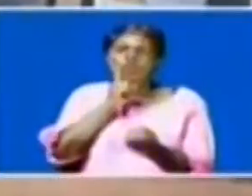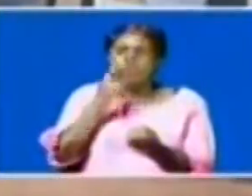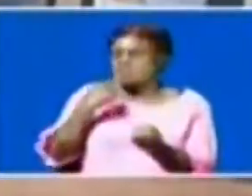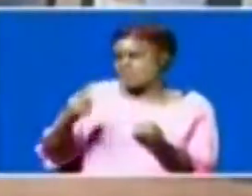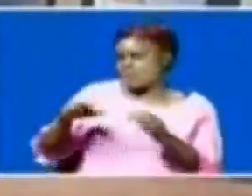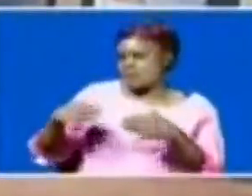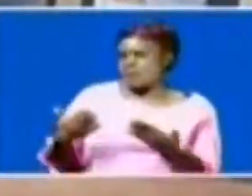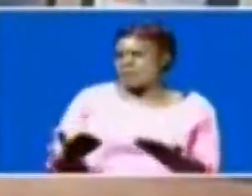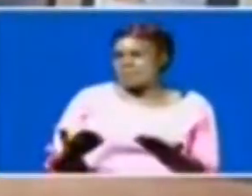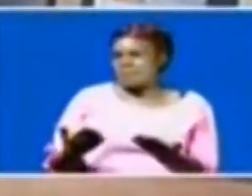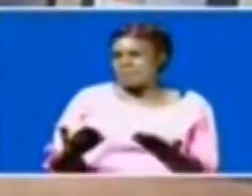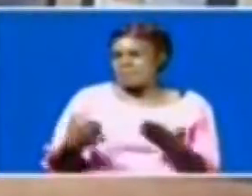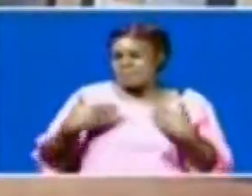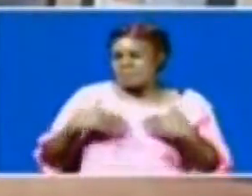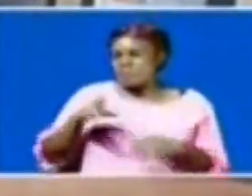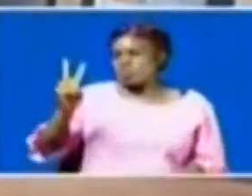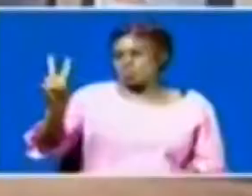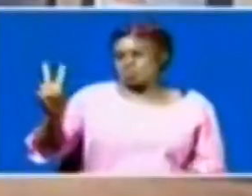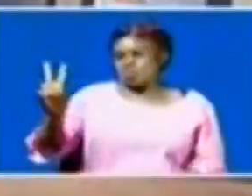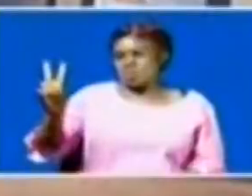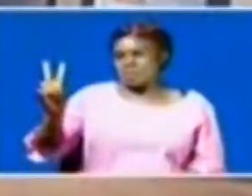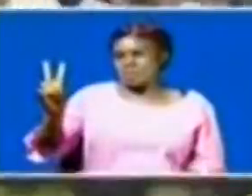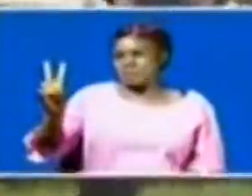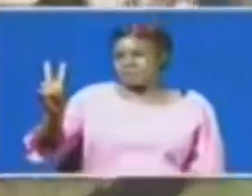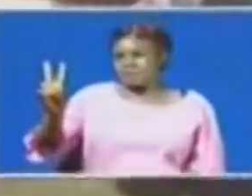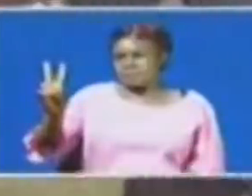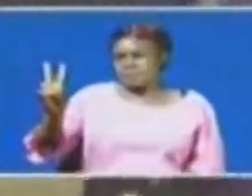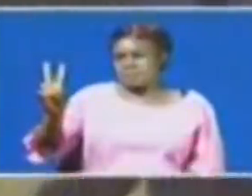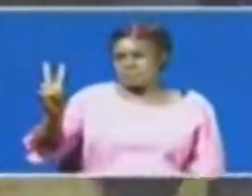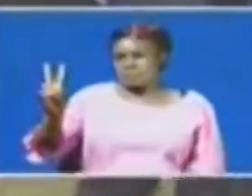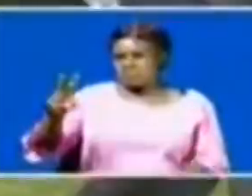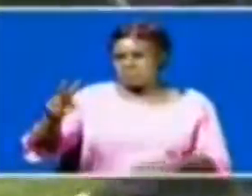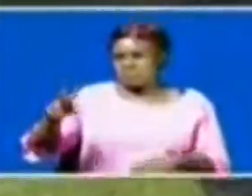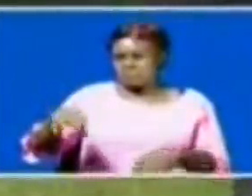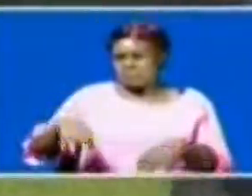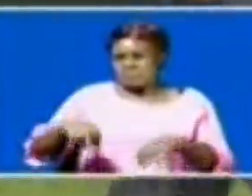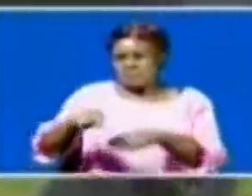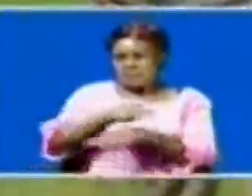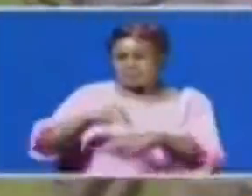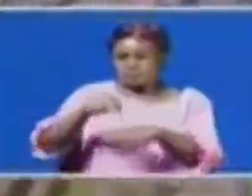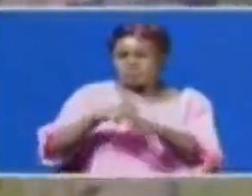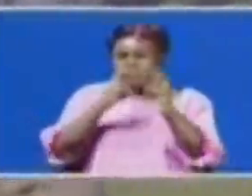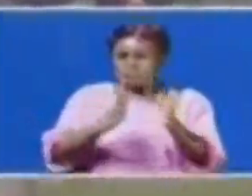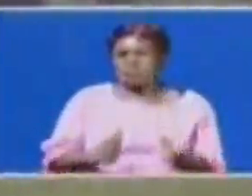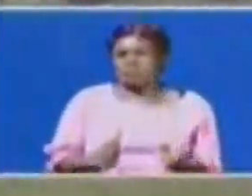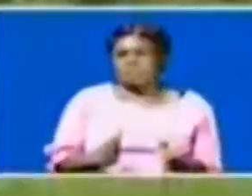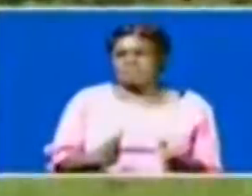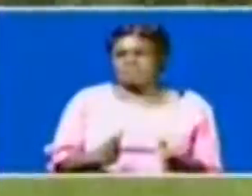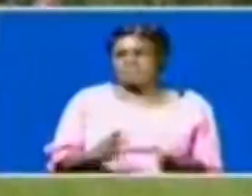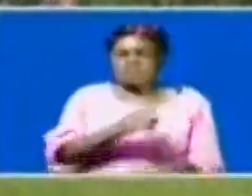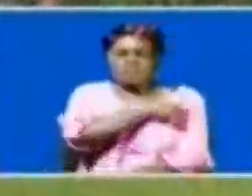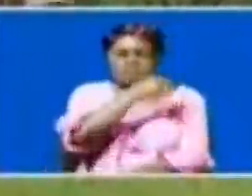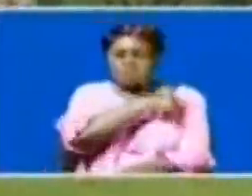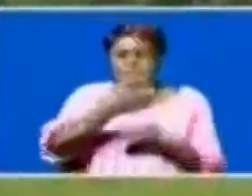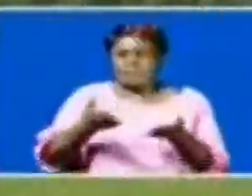mentioned, there are two people here, of course Sharon and then the nation journalist who was in hospital, but right